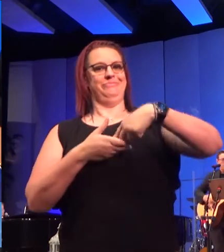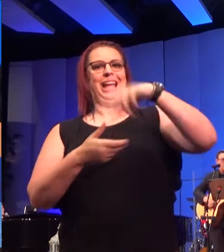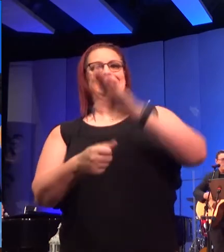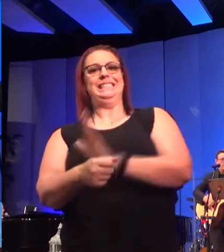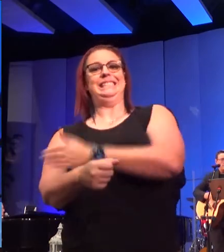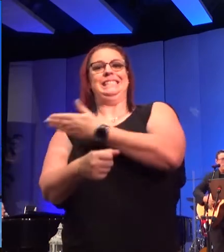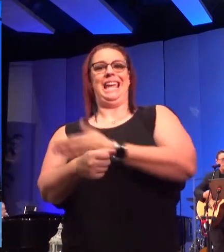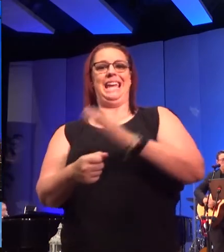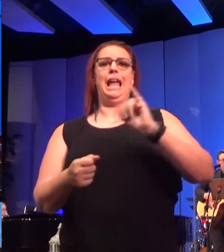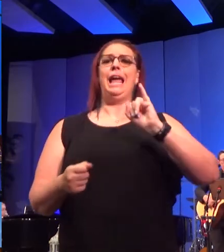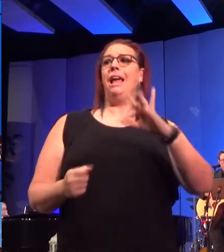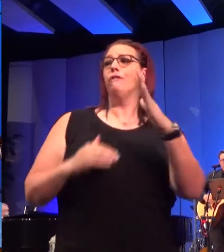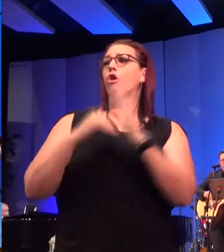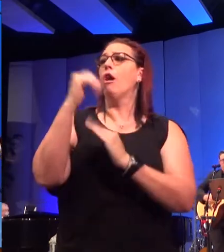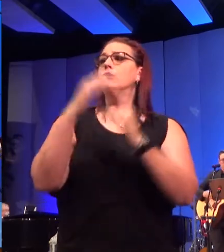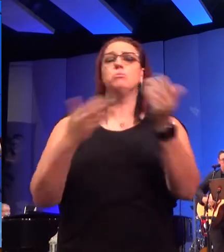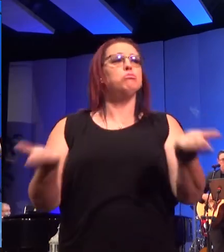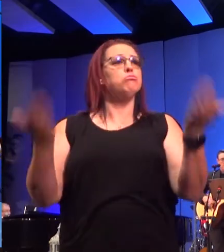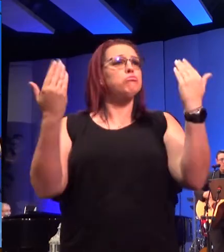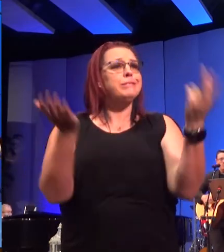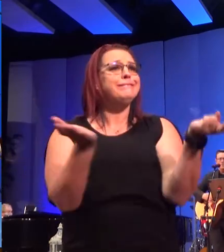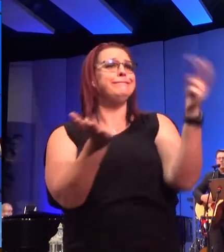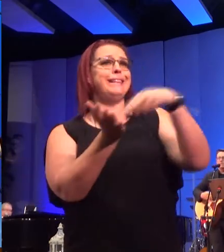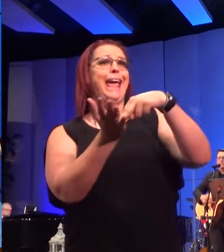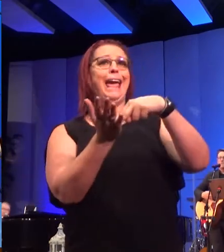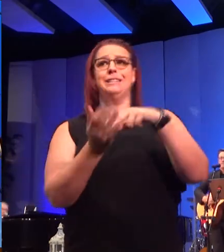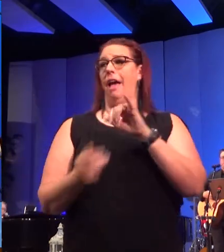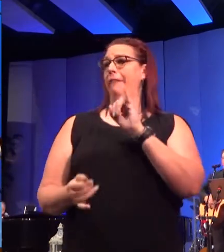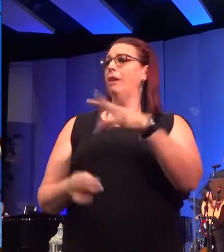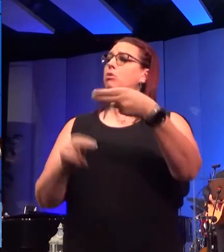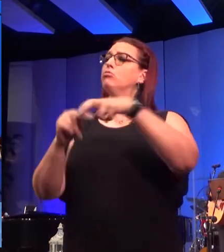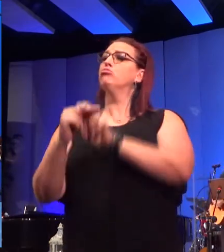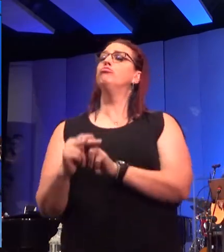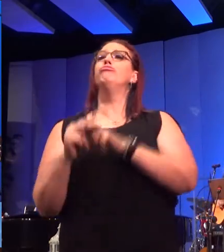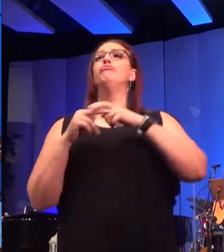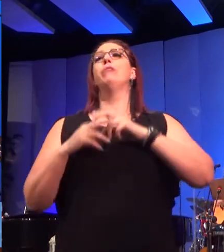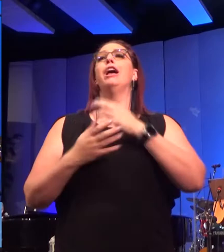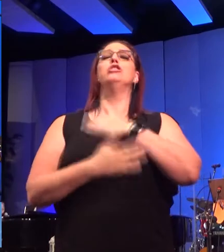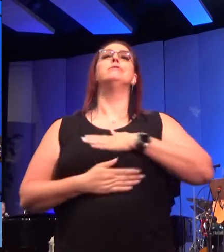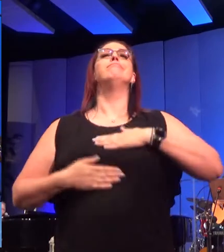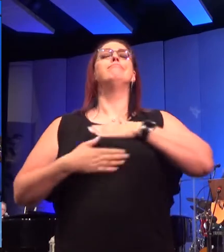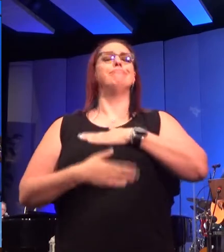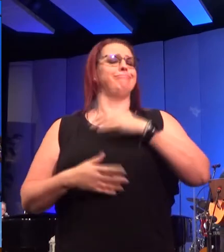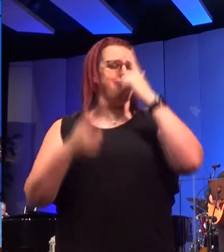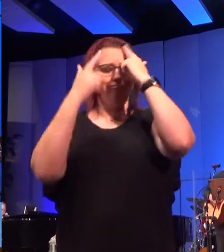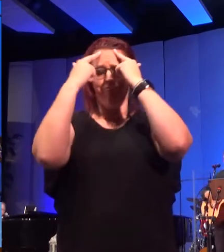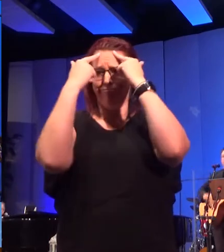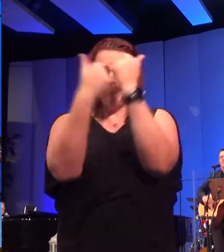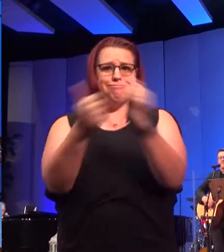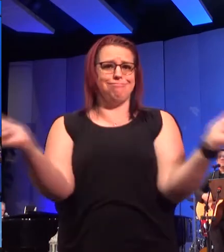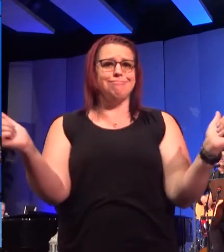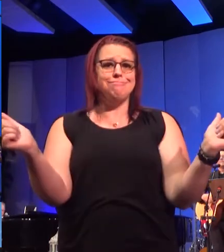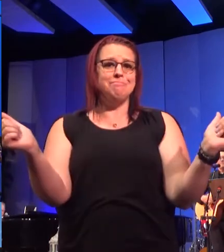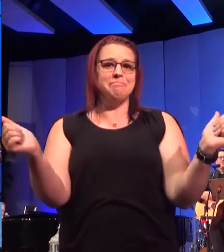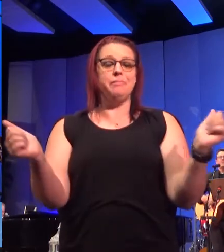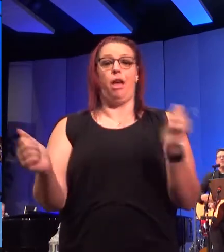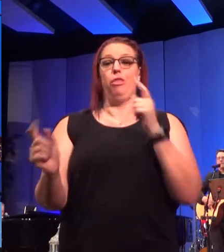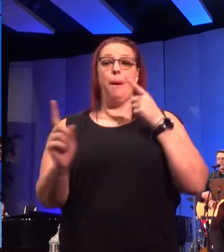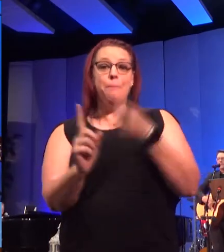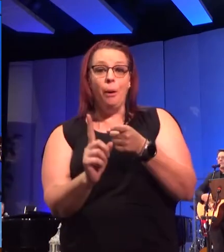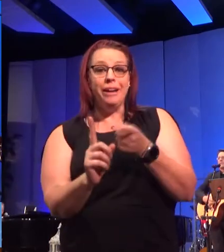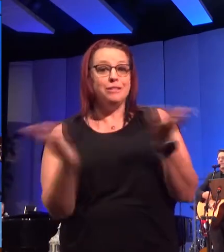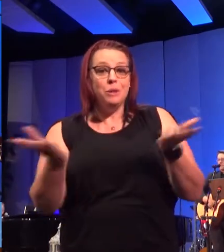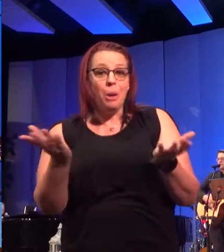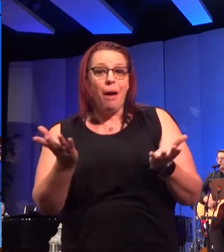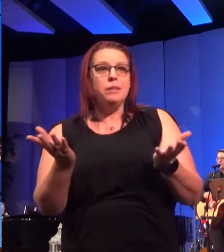stand and sing along, please feel free to do so. If you want to sit and just listen to the music, that's fine too. The whole point is to just